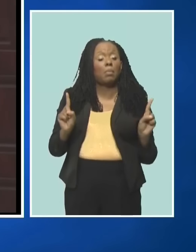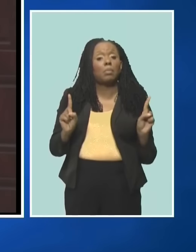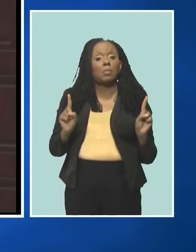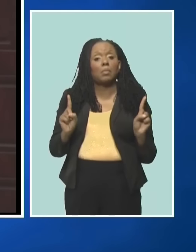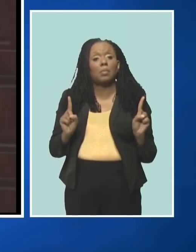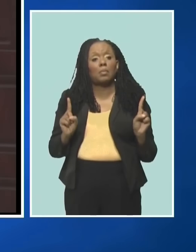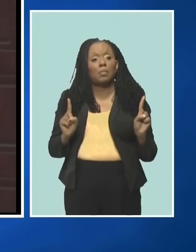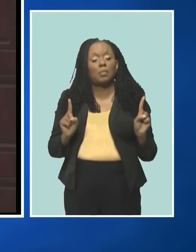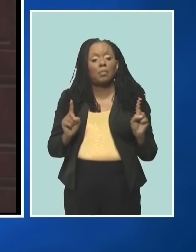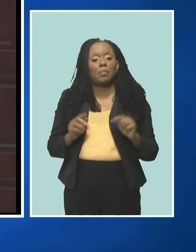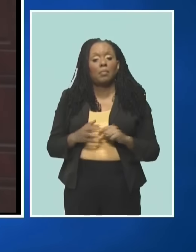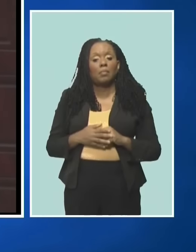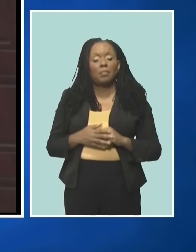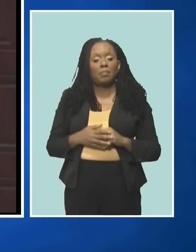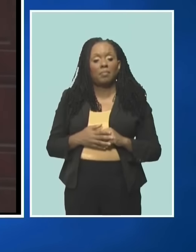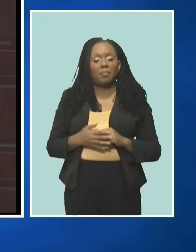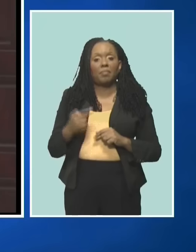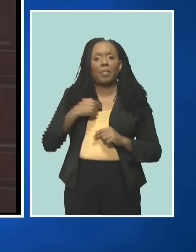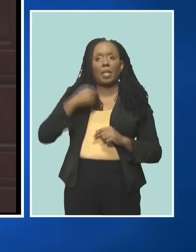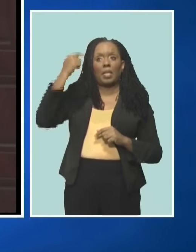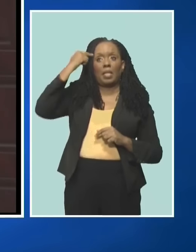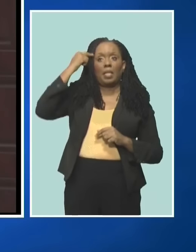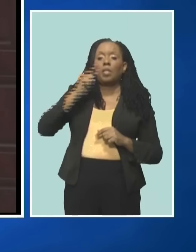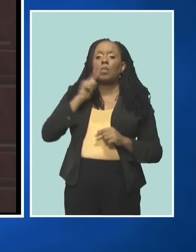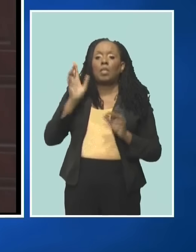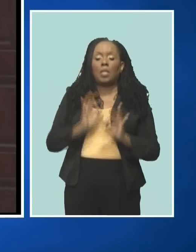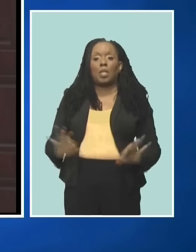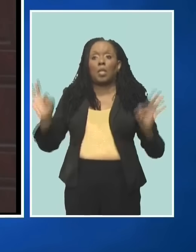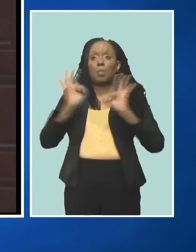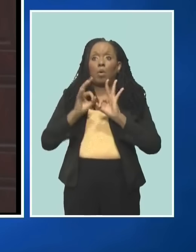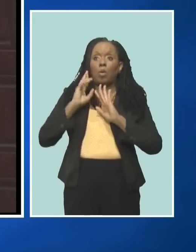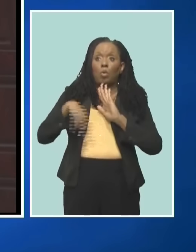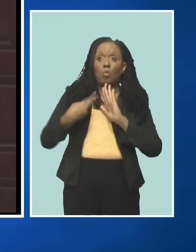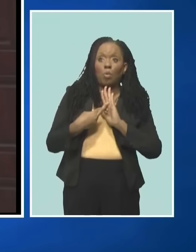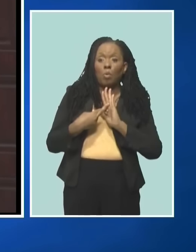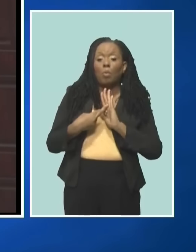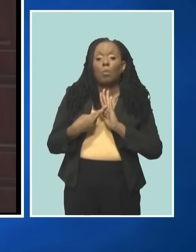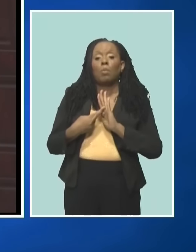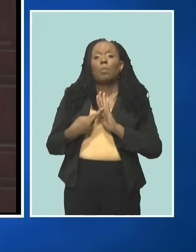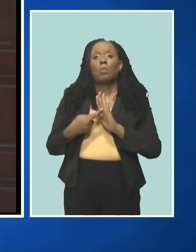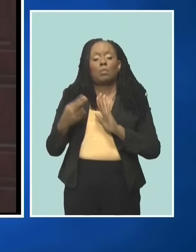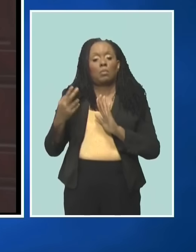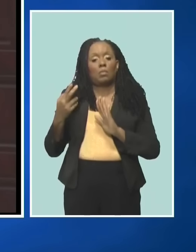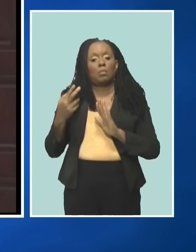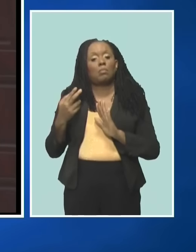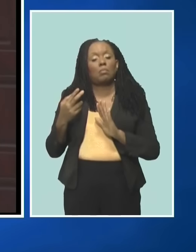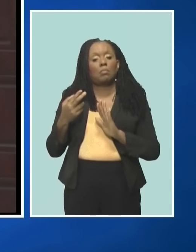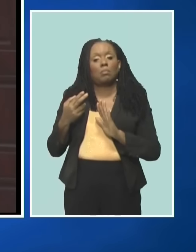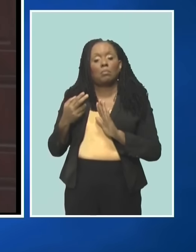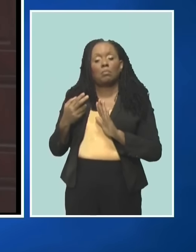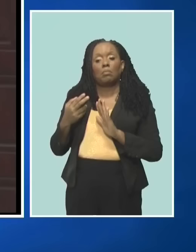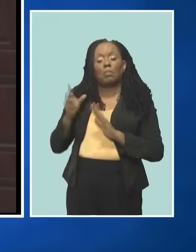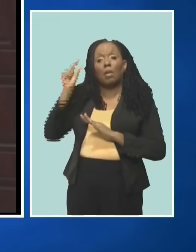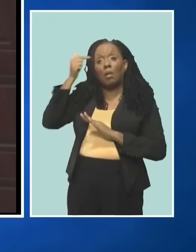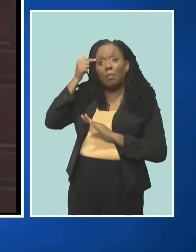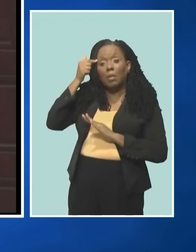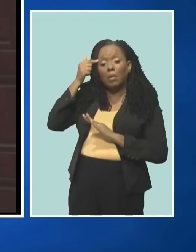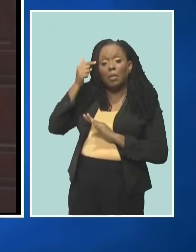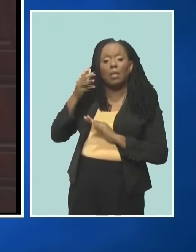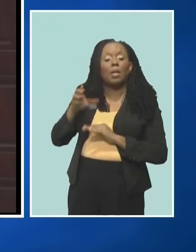also think that there is a role to be played by those institutions of the state and others who are leading